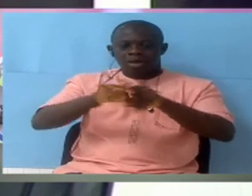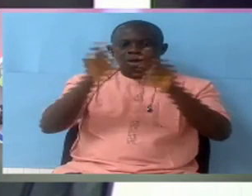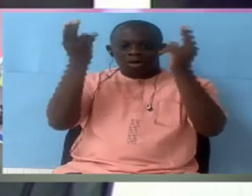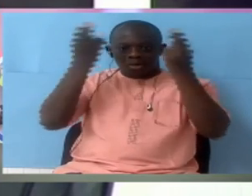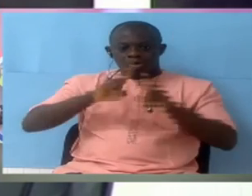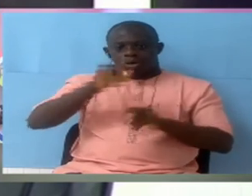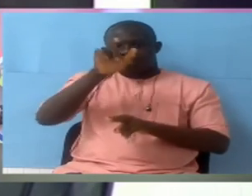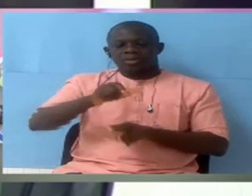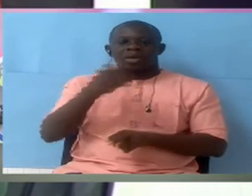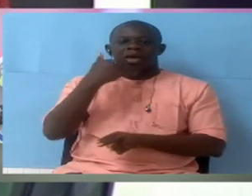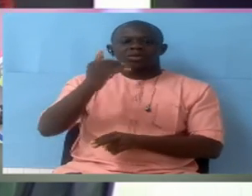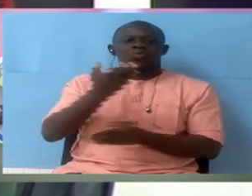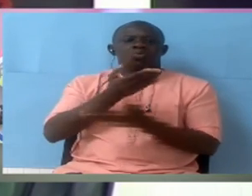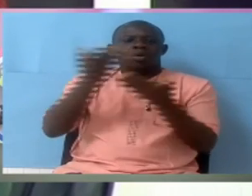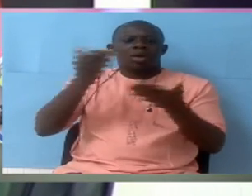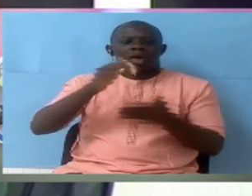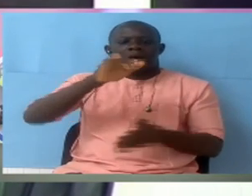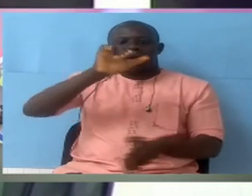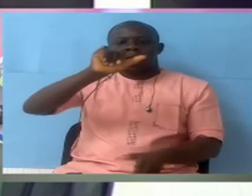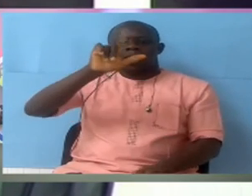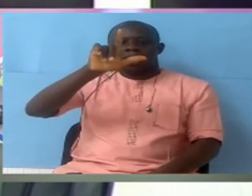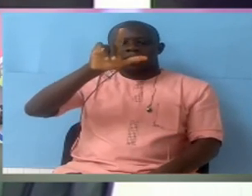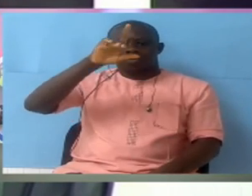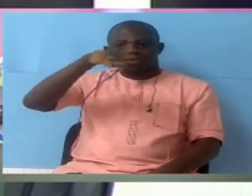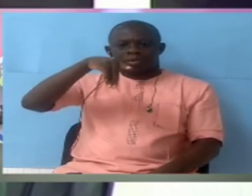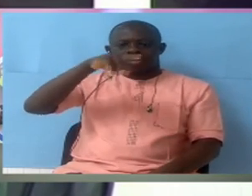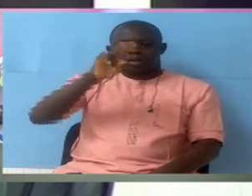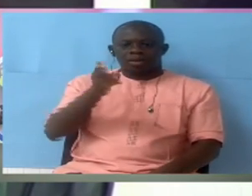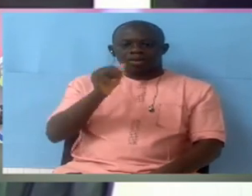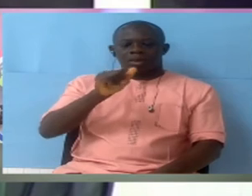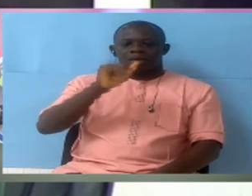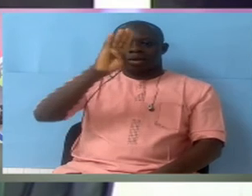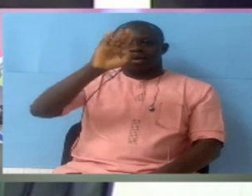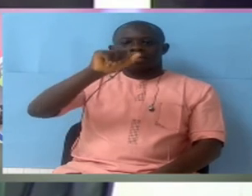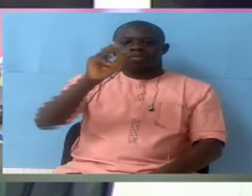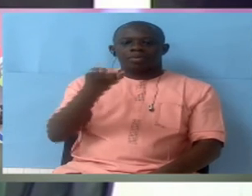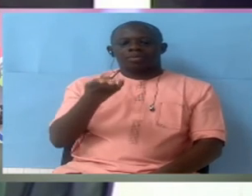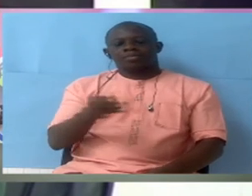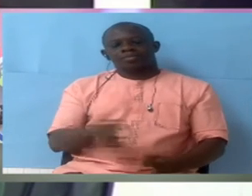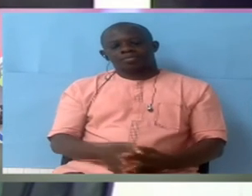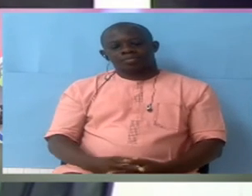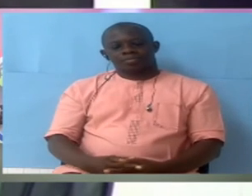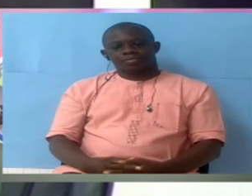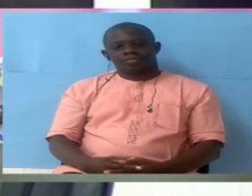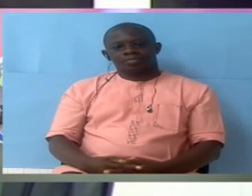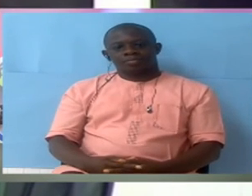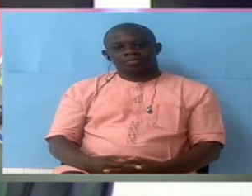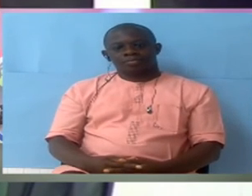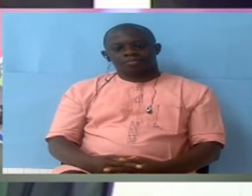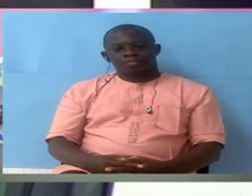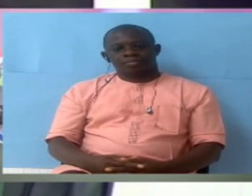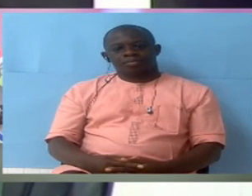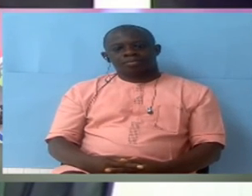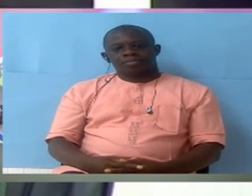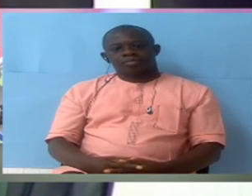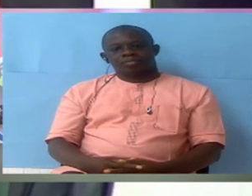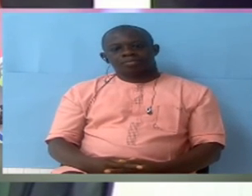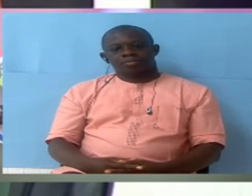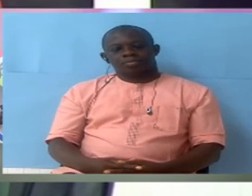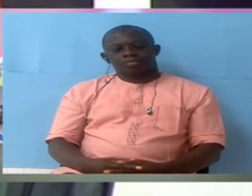where is Alpha Ba? Ki nga xamne mo don até sax dafa laccé ana Alpha Ba. He said that is among